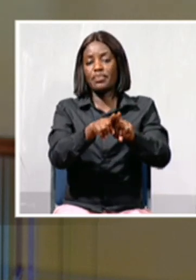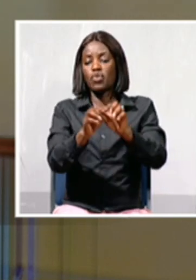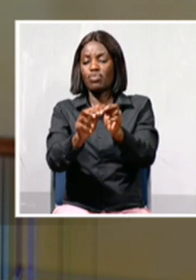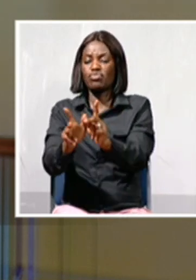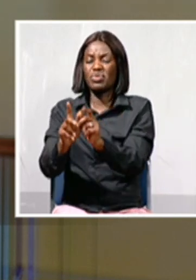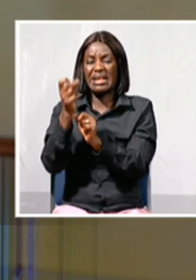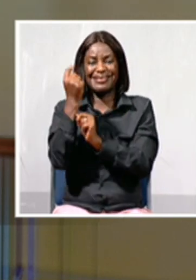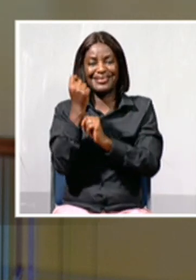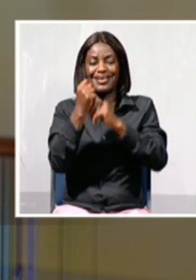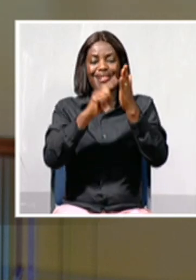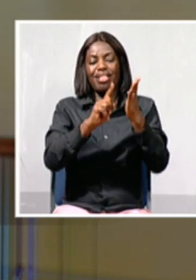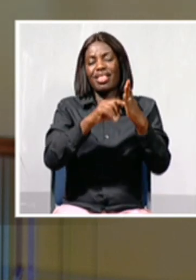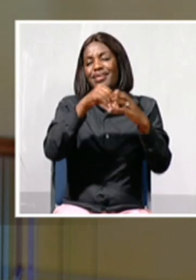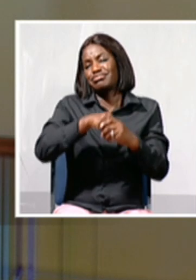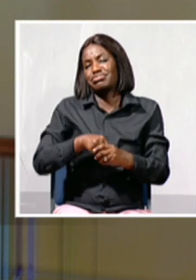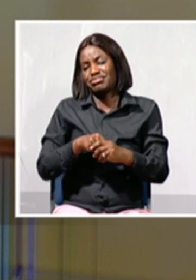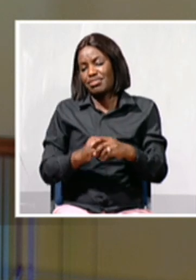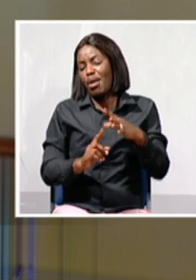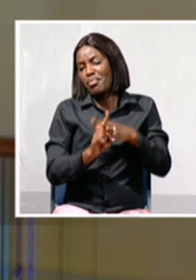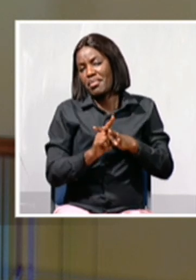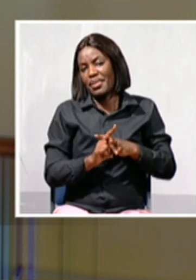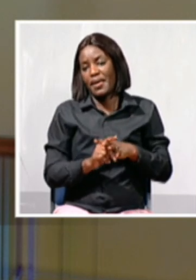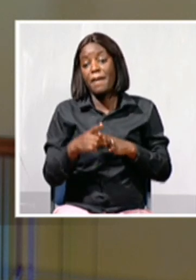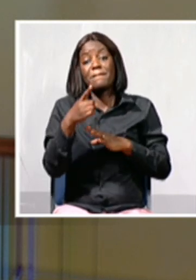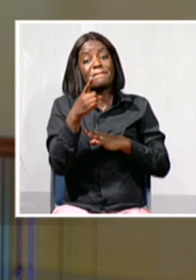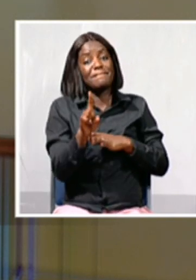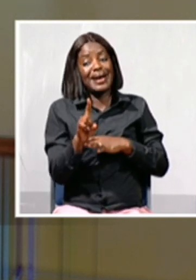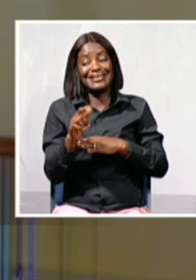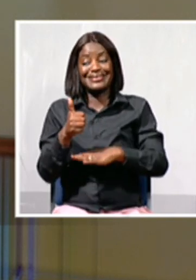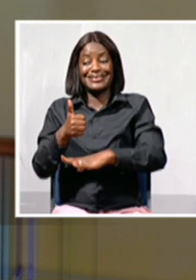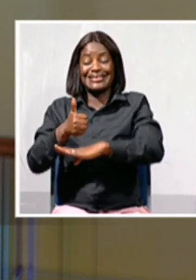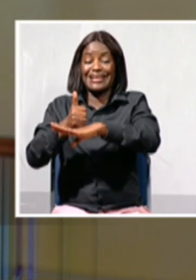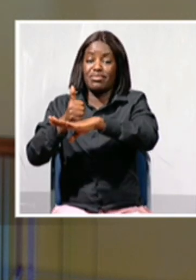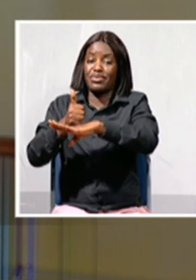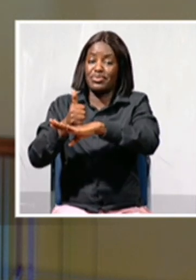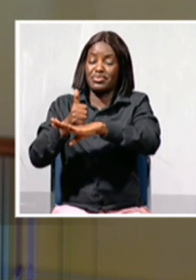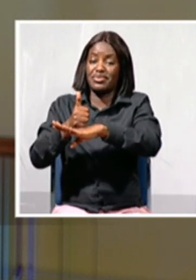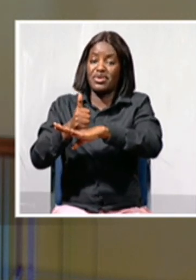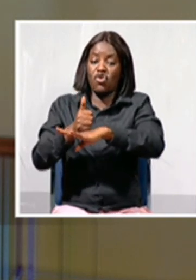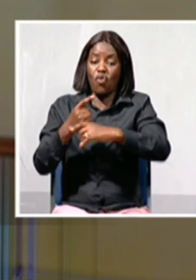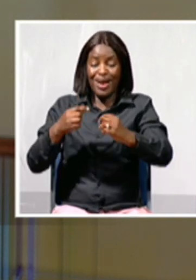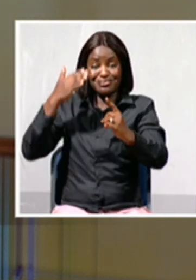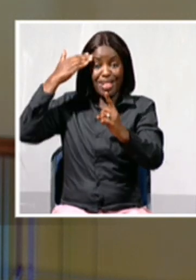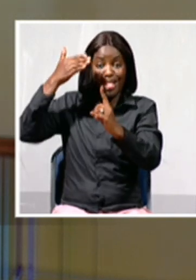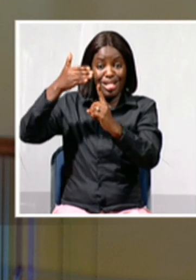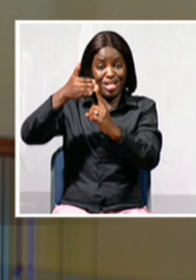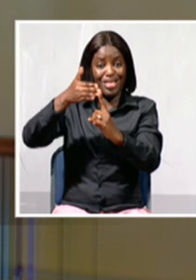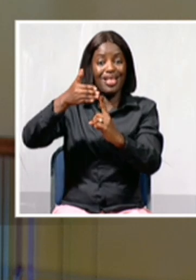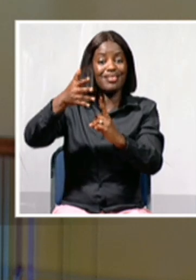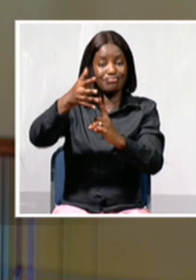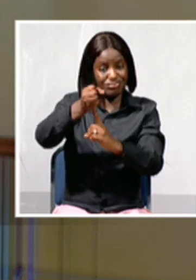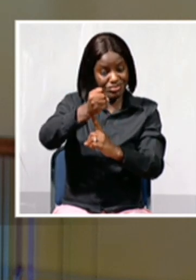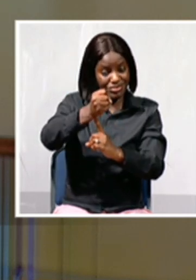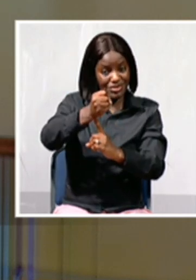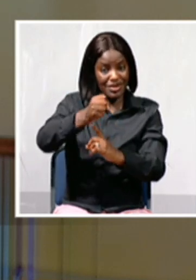mechanical process, but it's something that we are using to arrive at whatever we want to arrive. For example, you